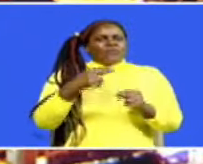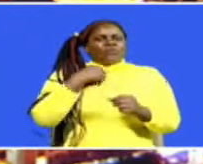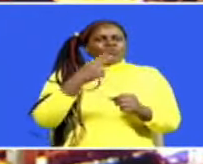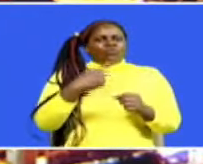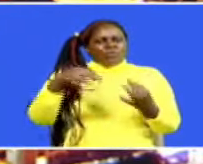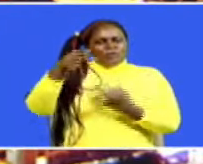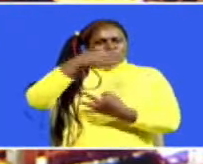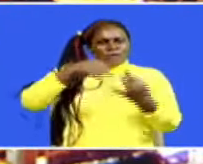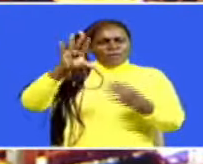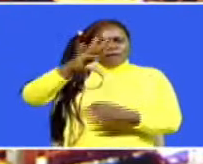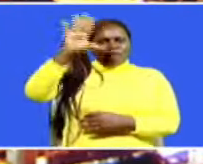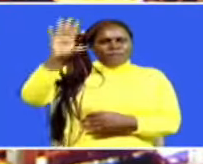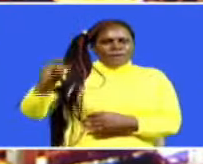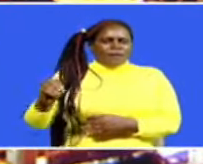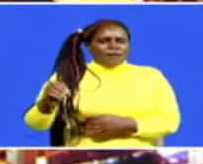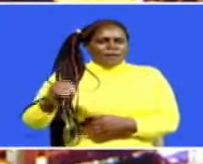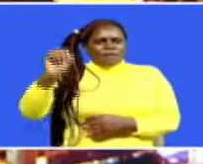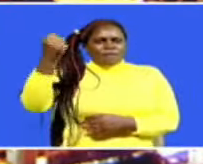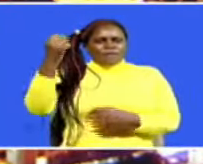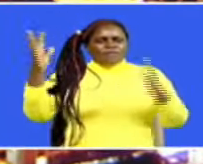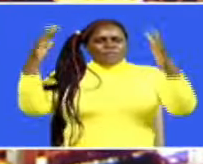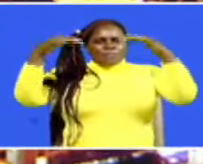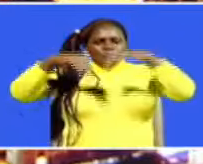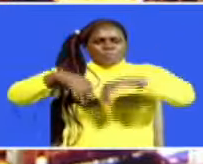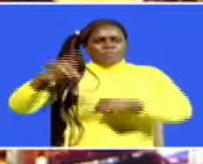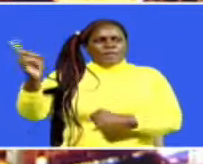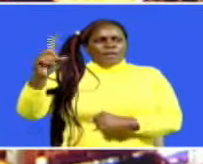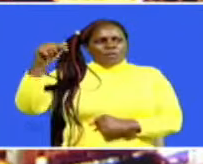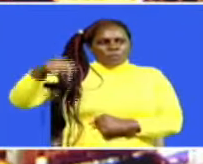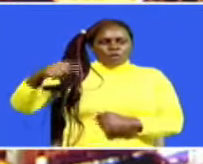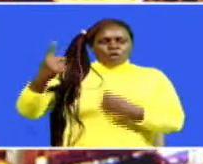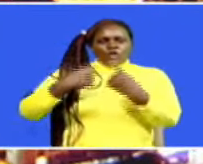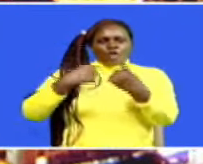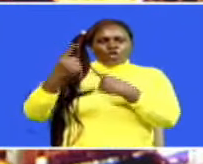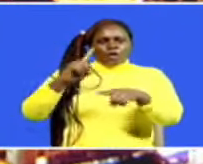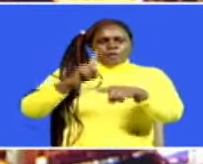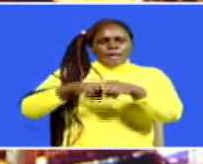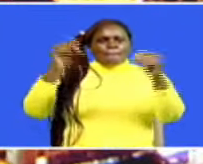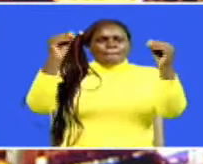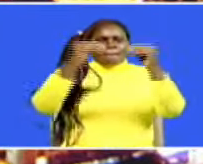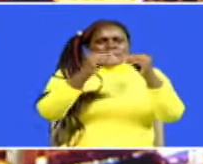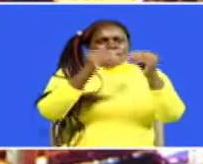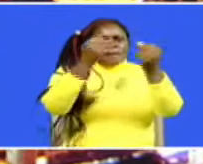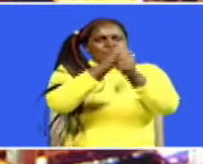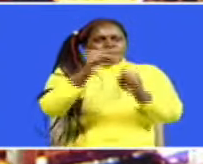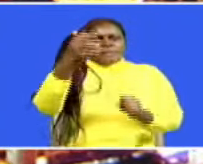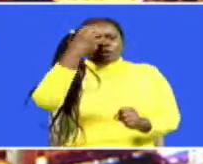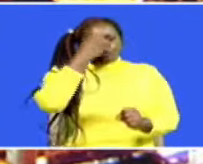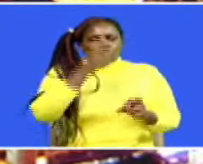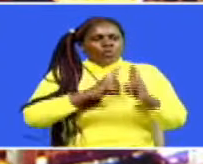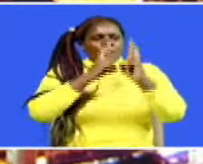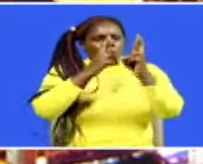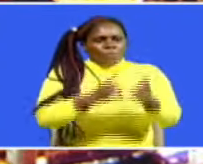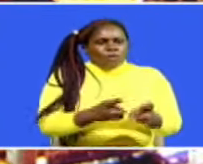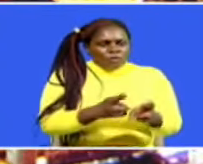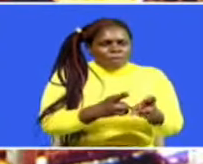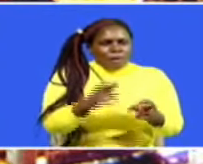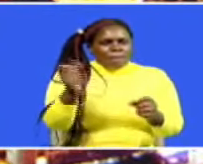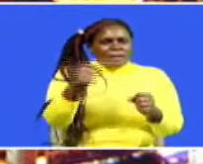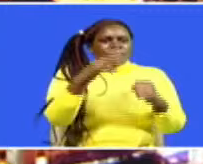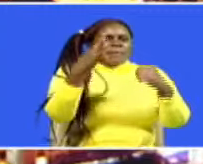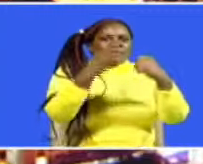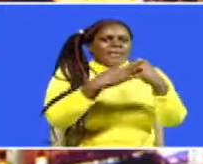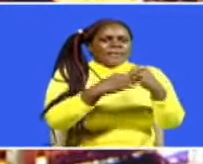Confederation in Africa has had their fifth Congress in Nairobi today. Speaking at the meeting, President William Ruto reported that in the last